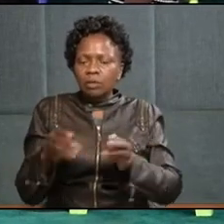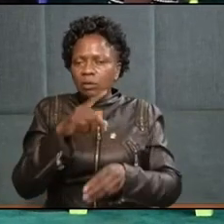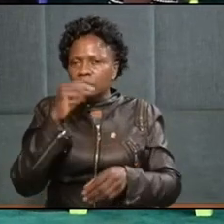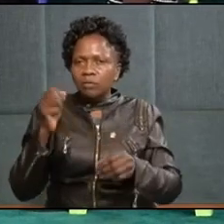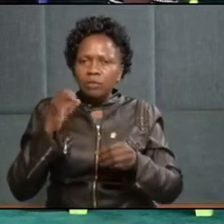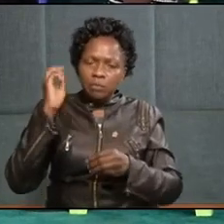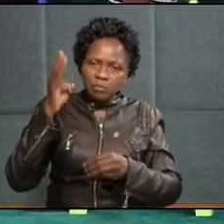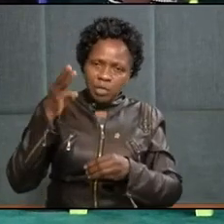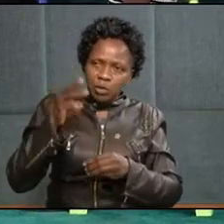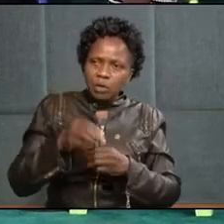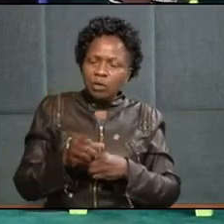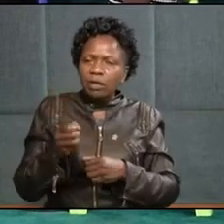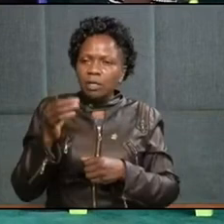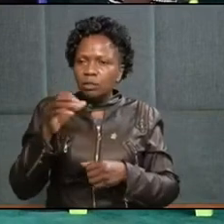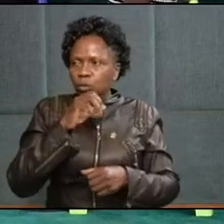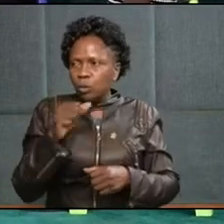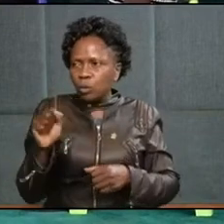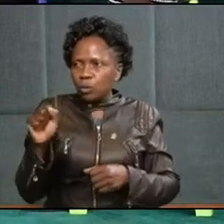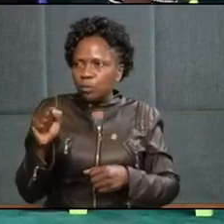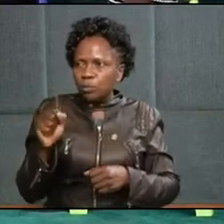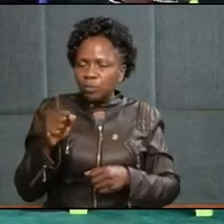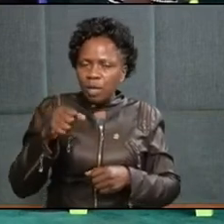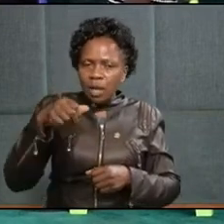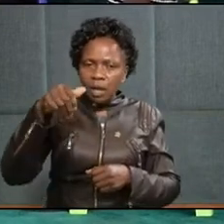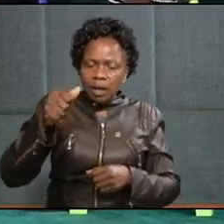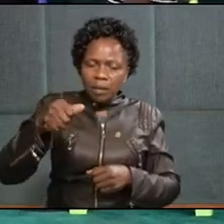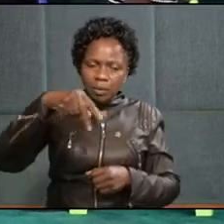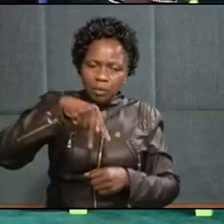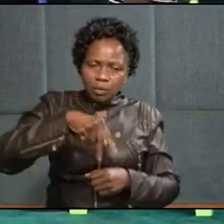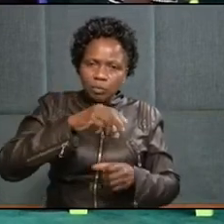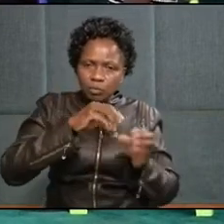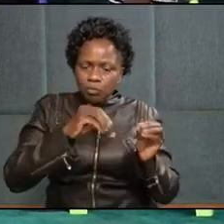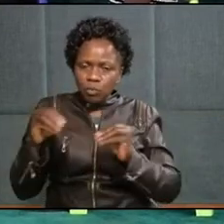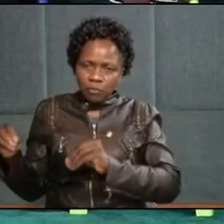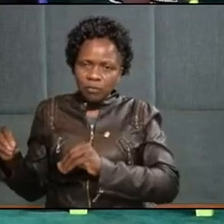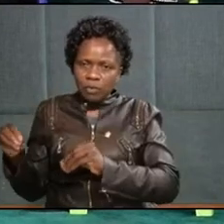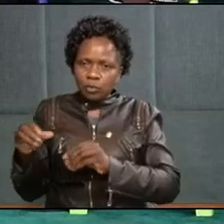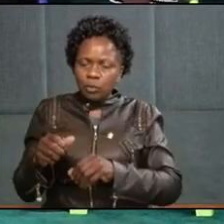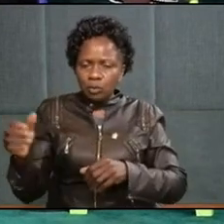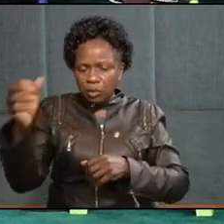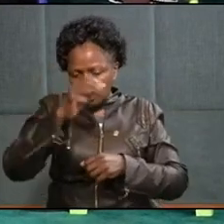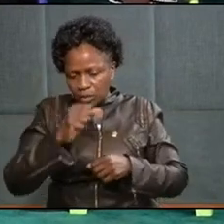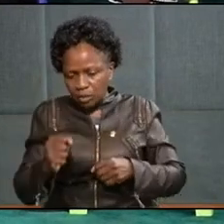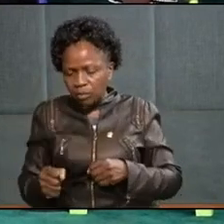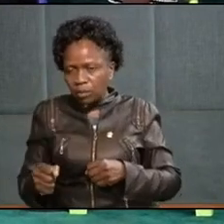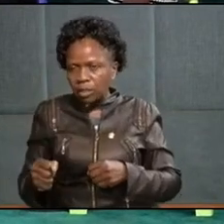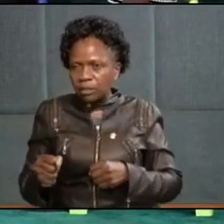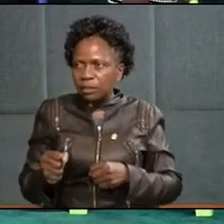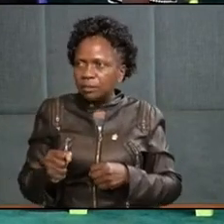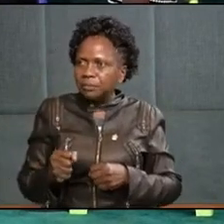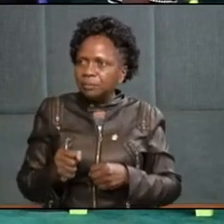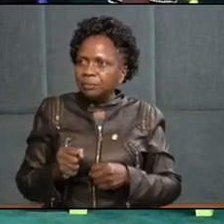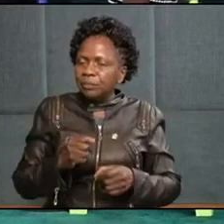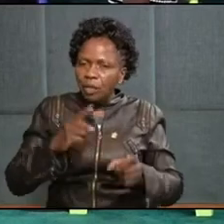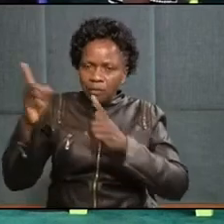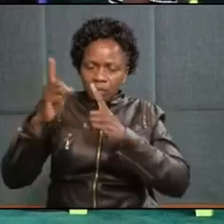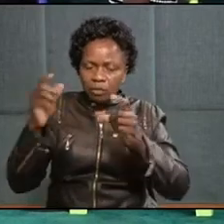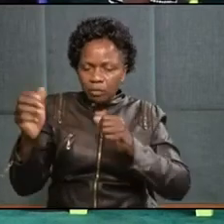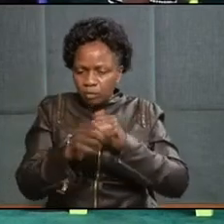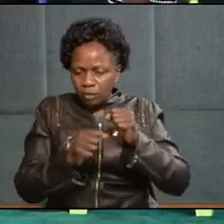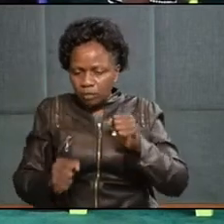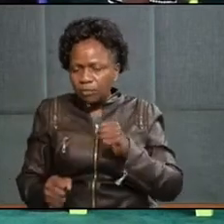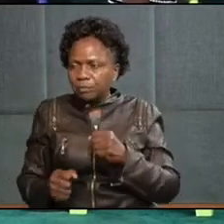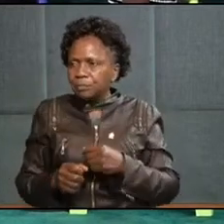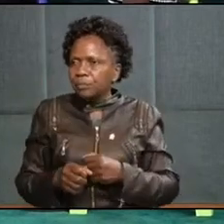for mission. And so Apollos now moved to southern Greece. He began his travel to southern